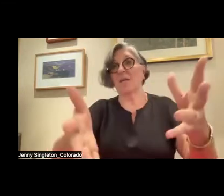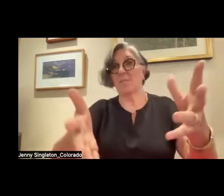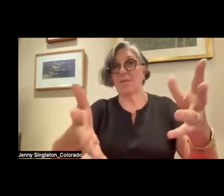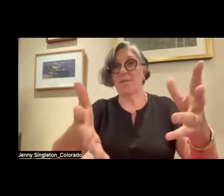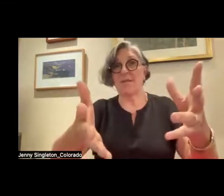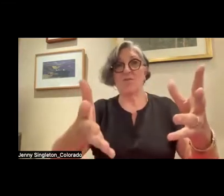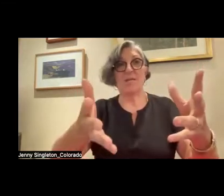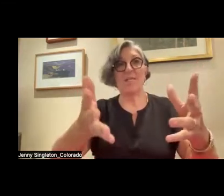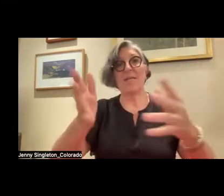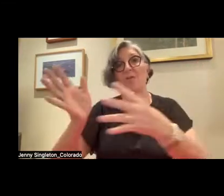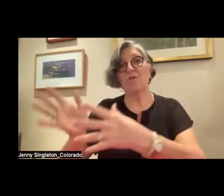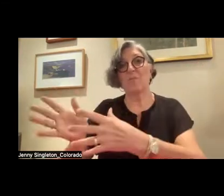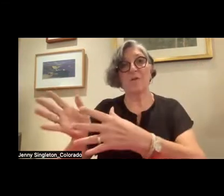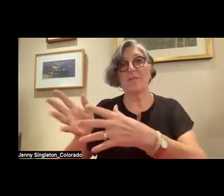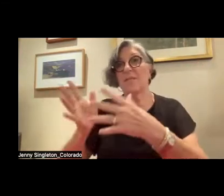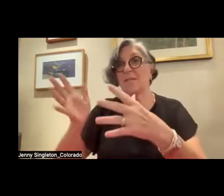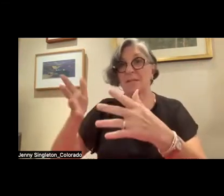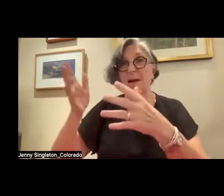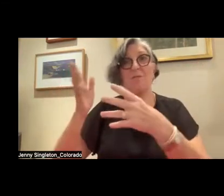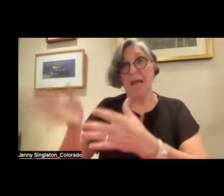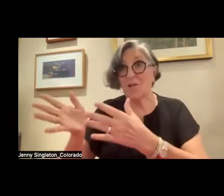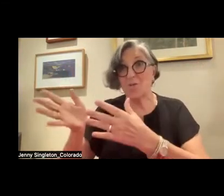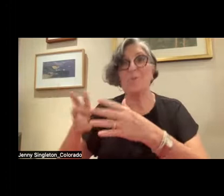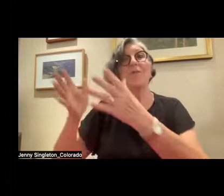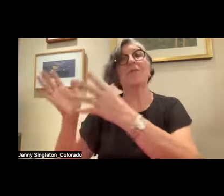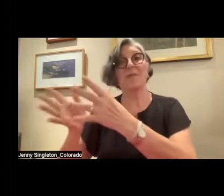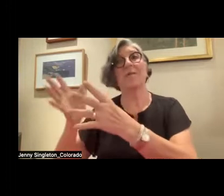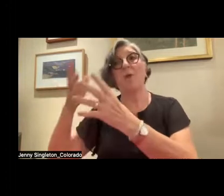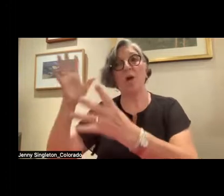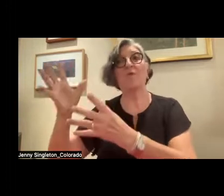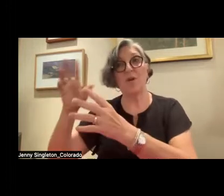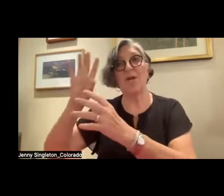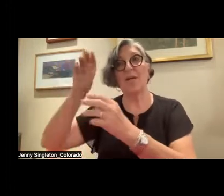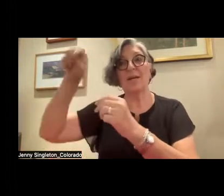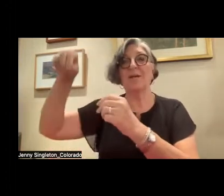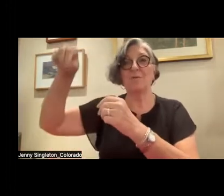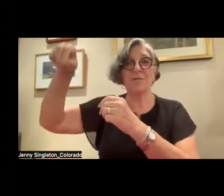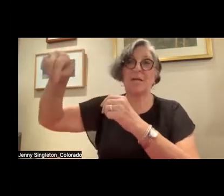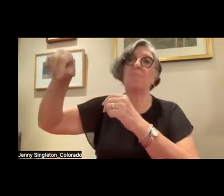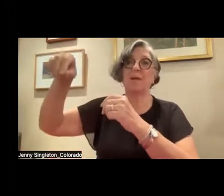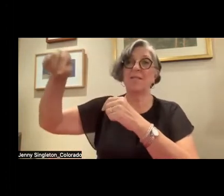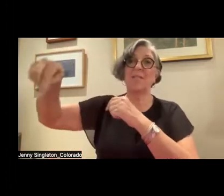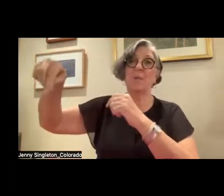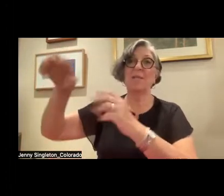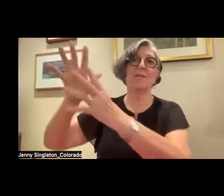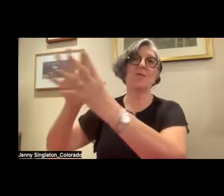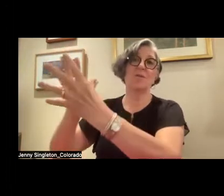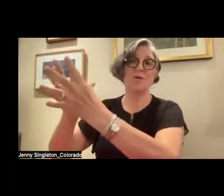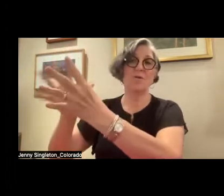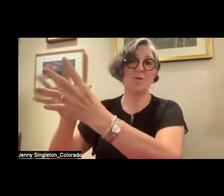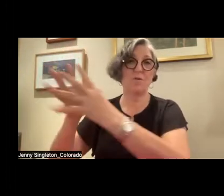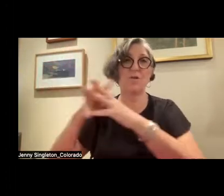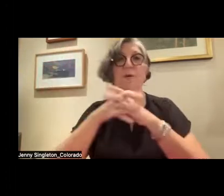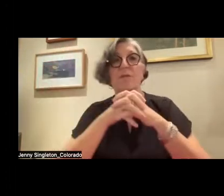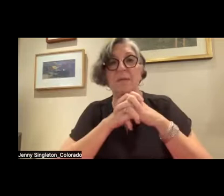signer, second person is addressee, third person is either an actual person or some arbitrary kind of, you set up in space